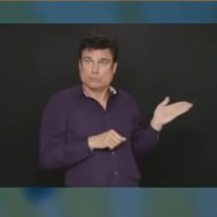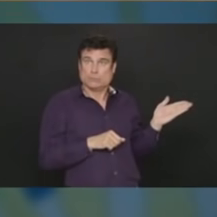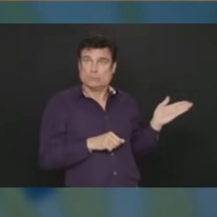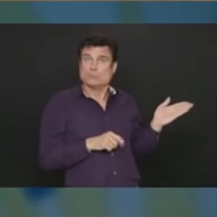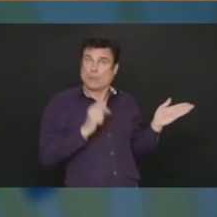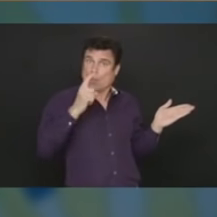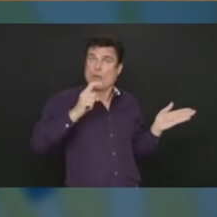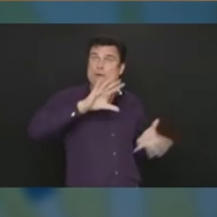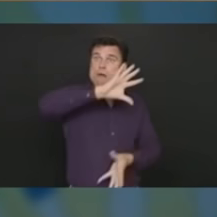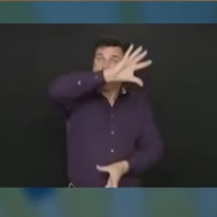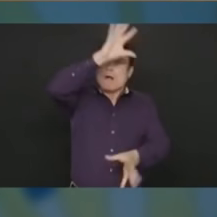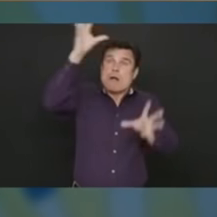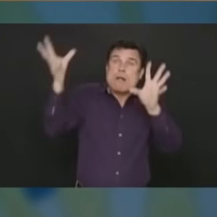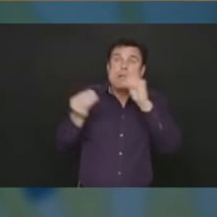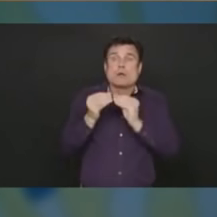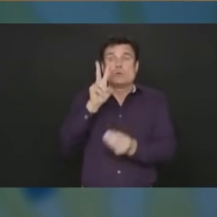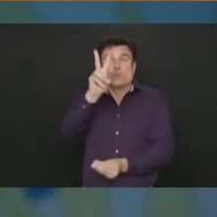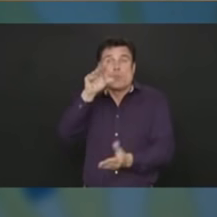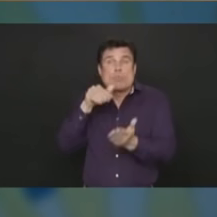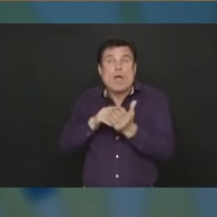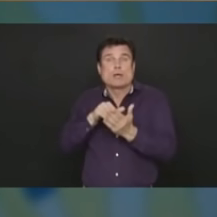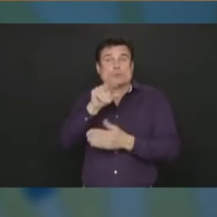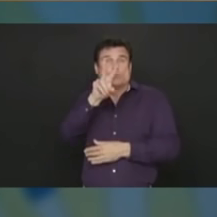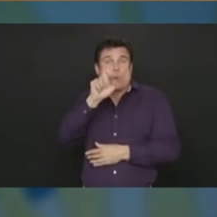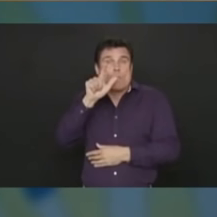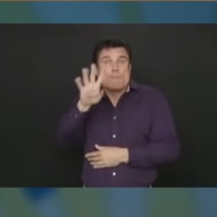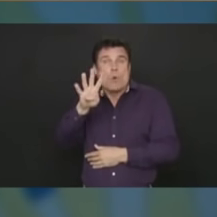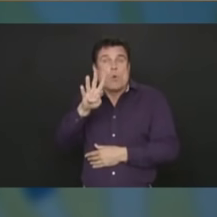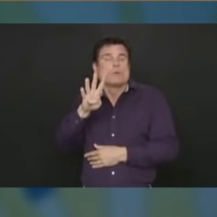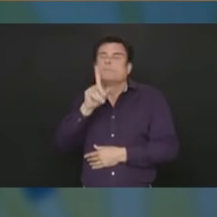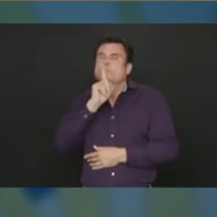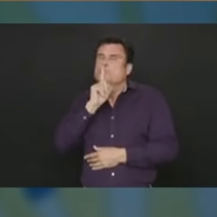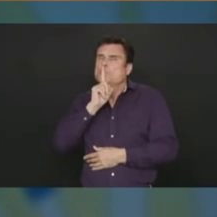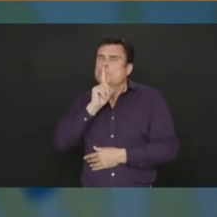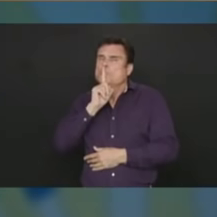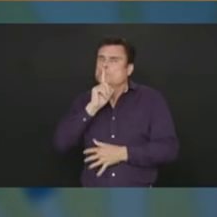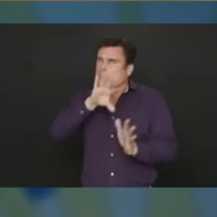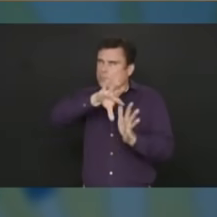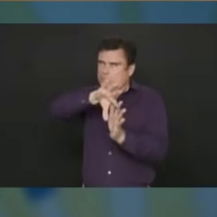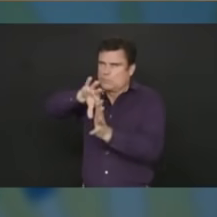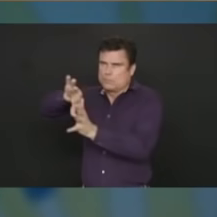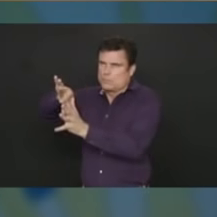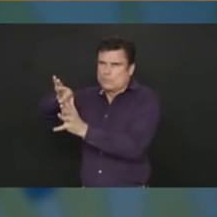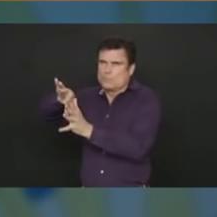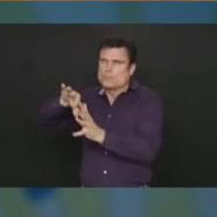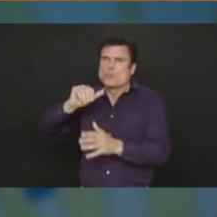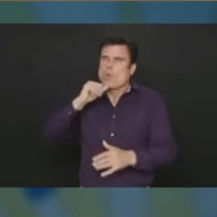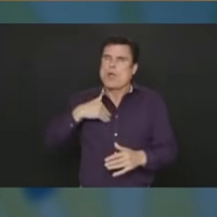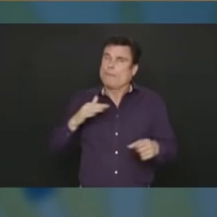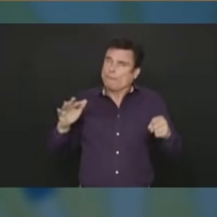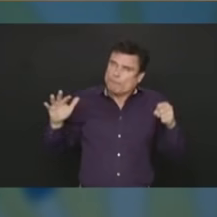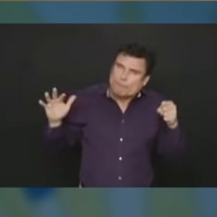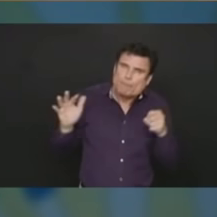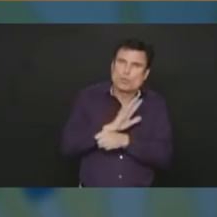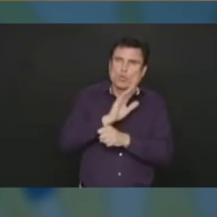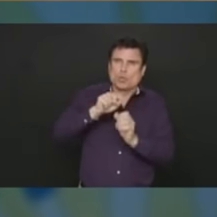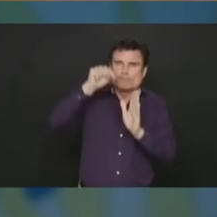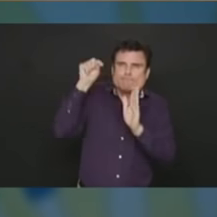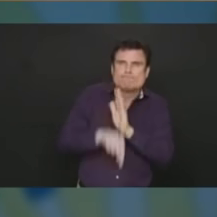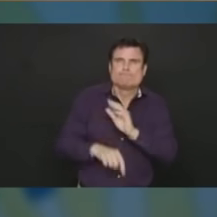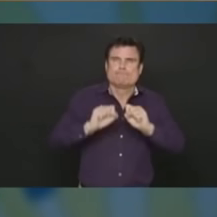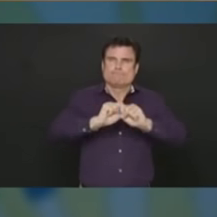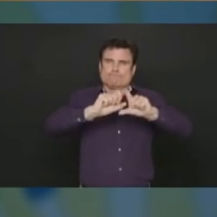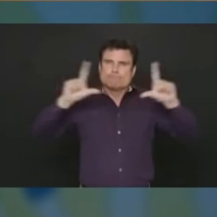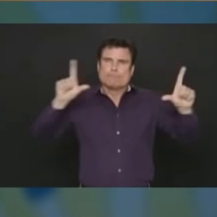their outcomes. But this is the complete data as of April 30th, and of those, of the people that